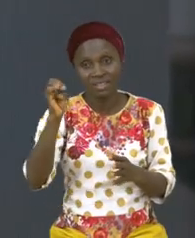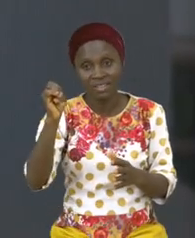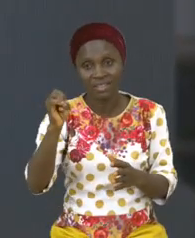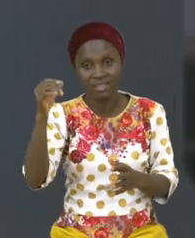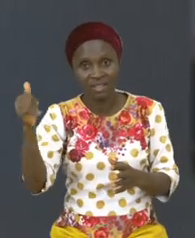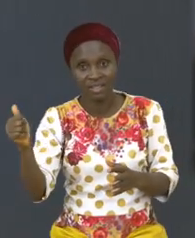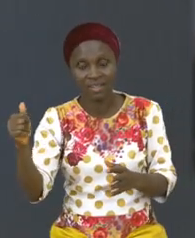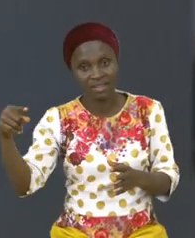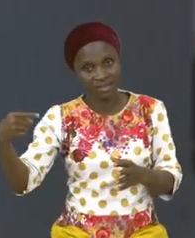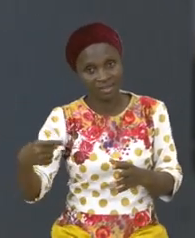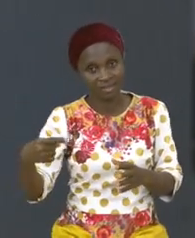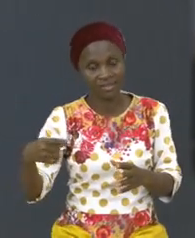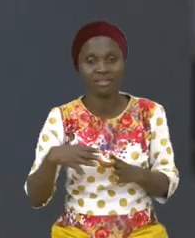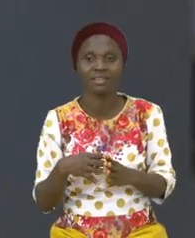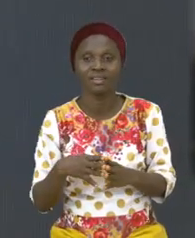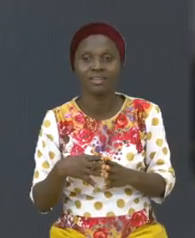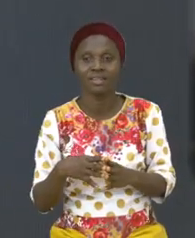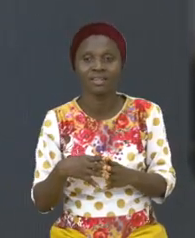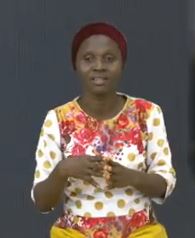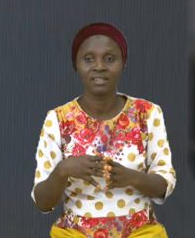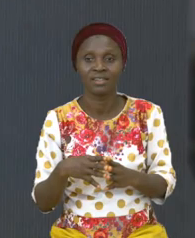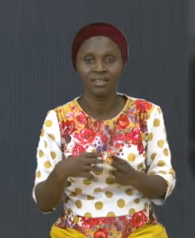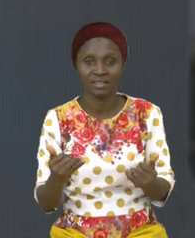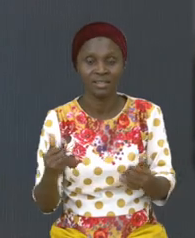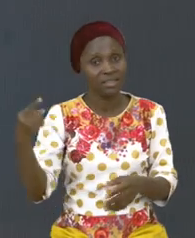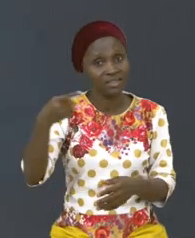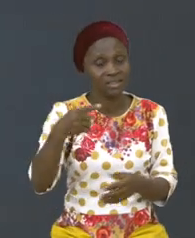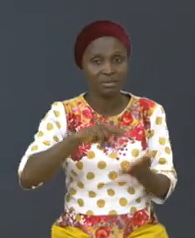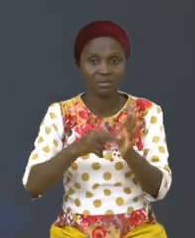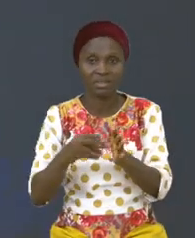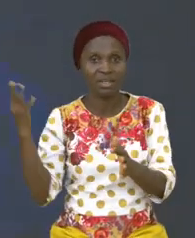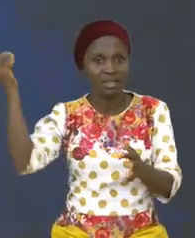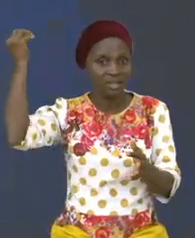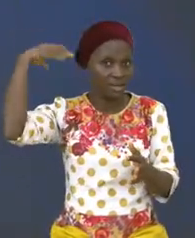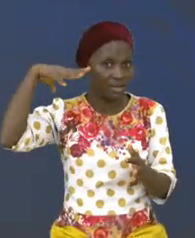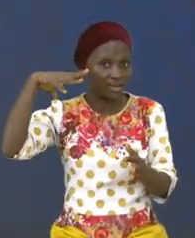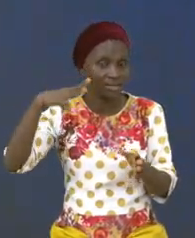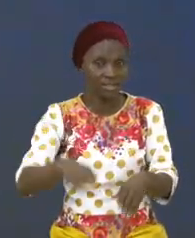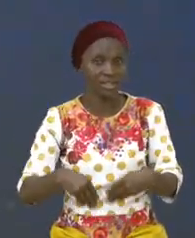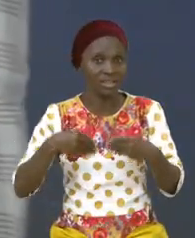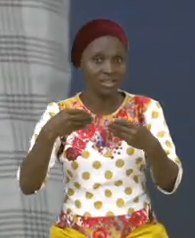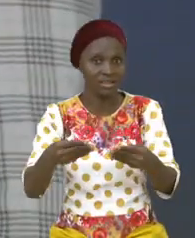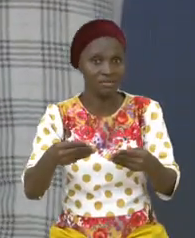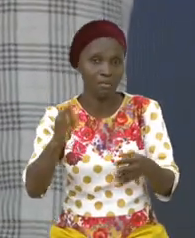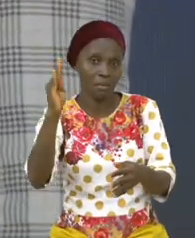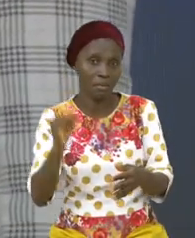And then this is grace granted by God.